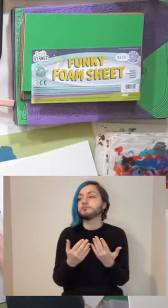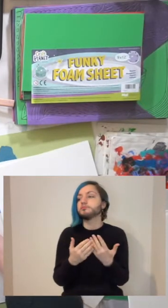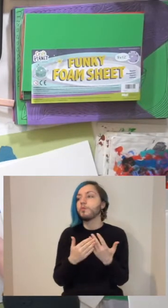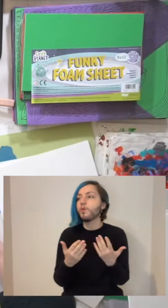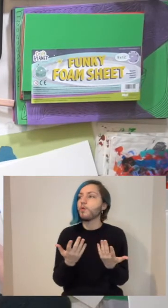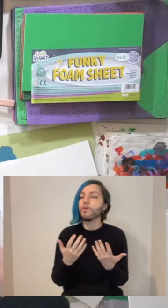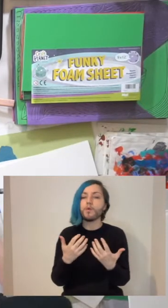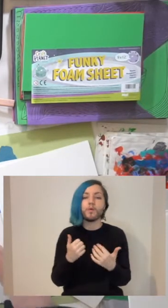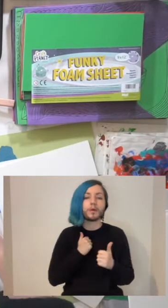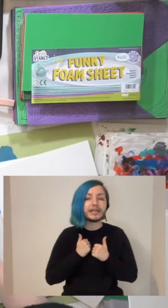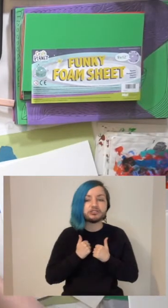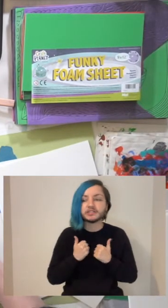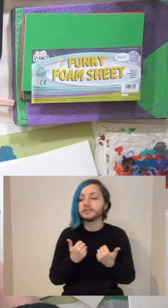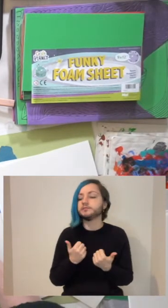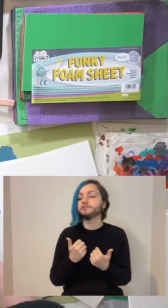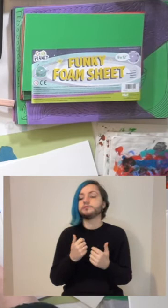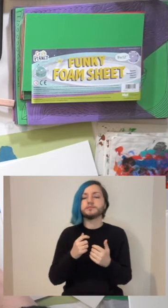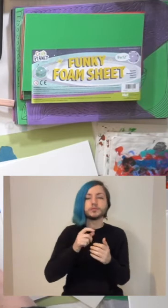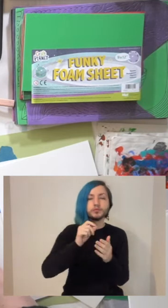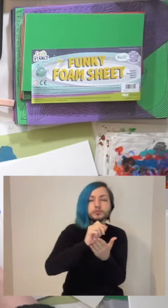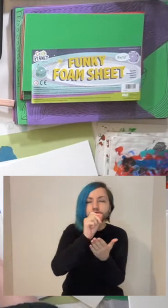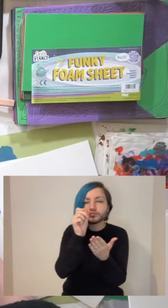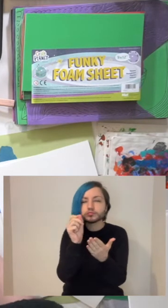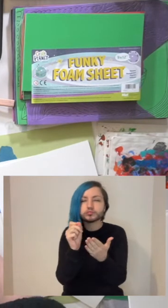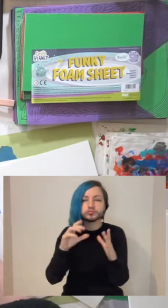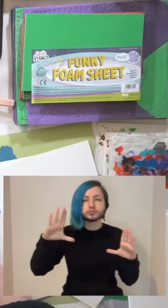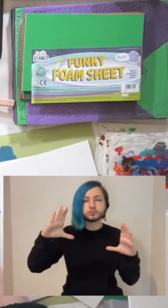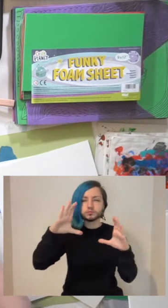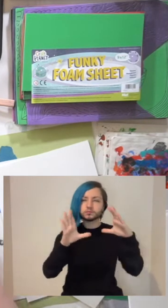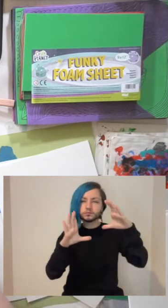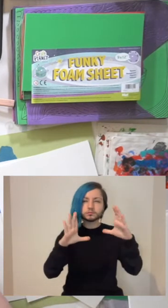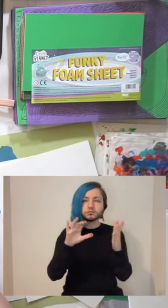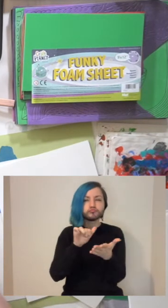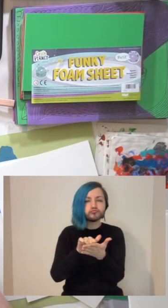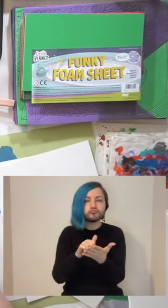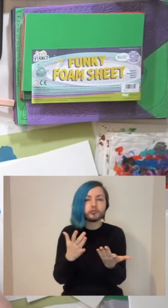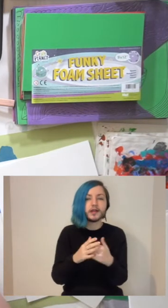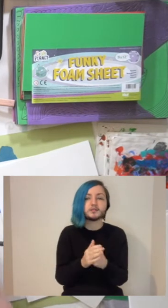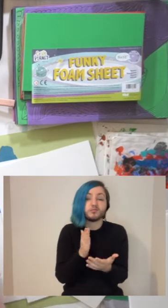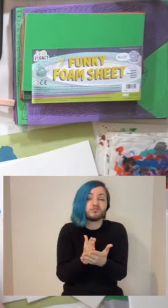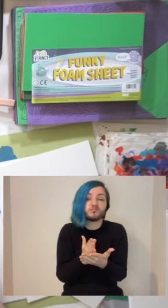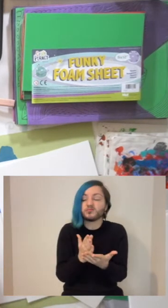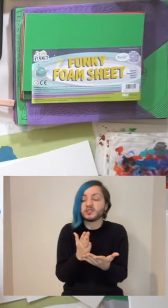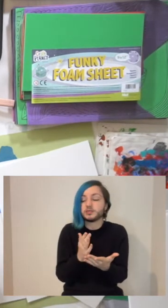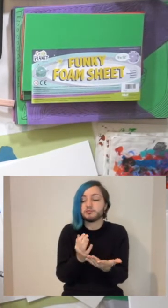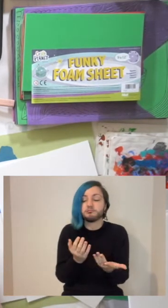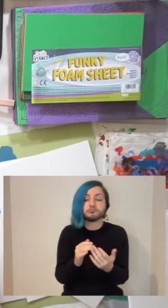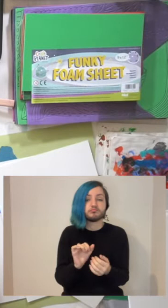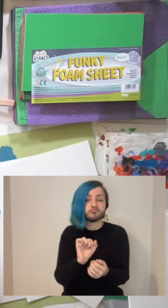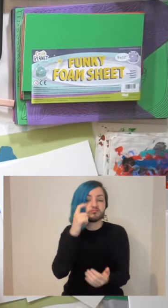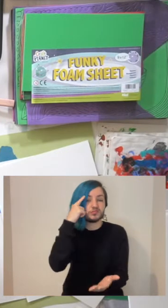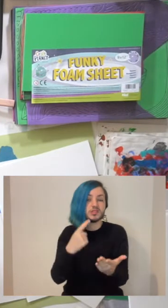more energy to get them all to fit. So it depends what you